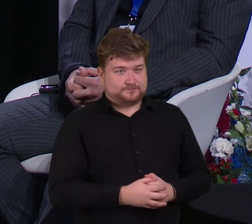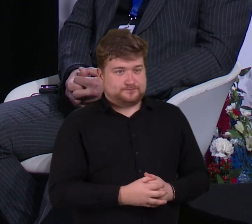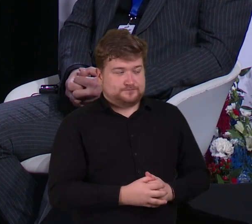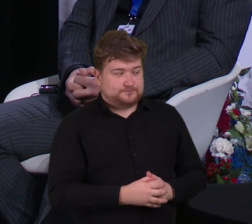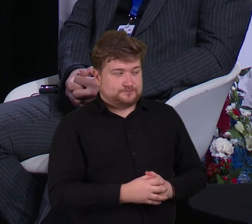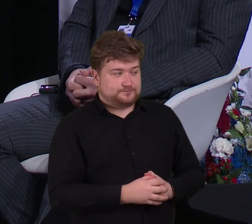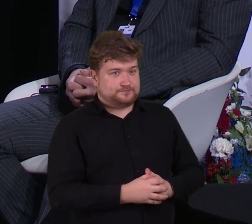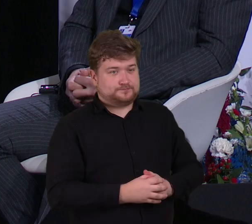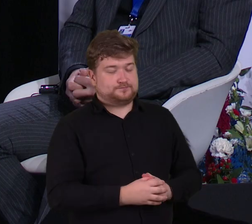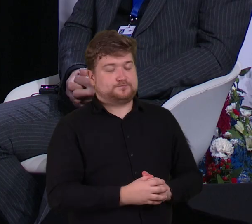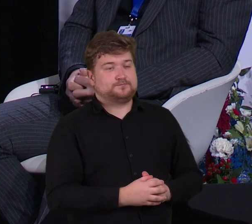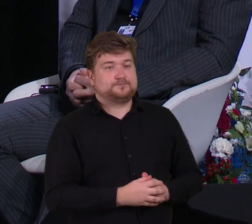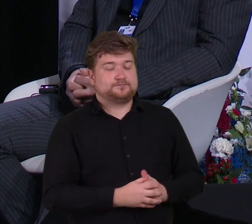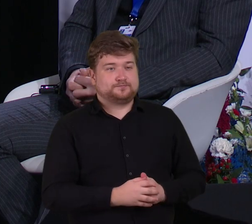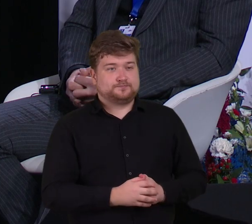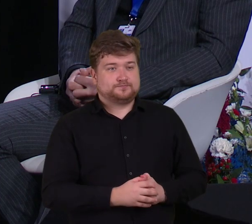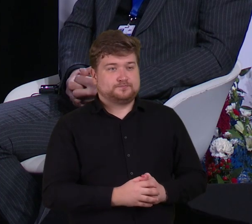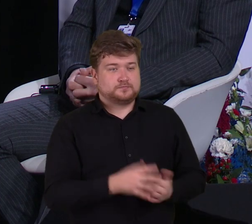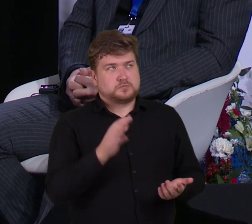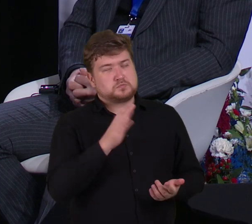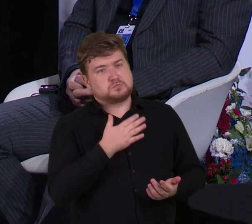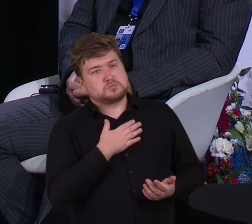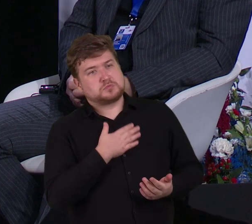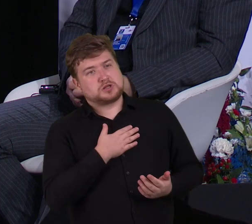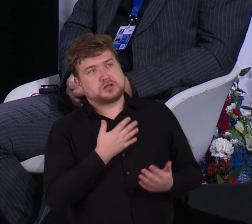ahead when it comes to